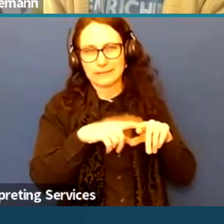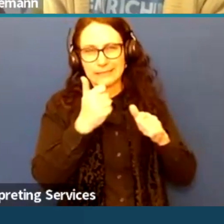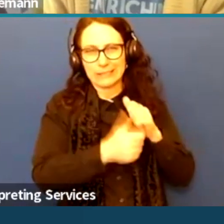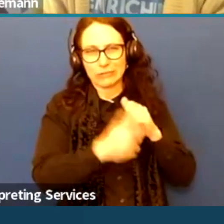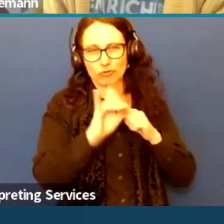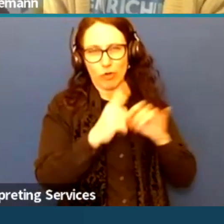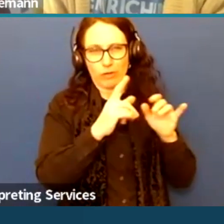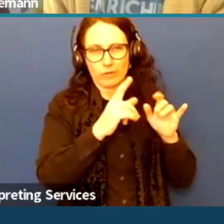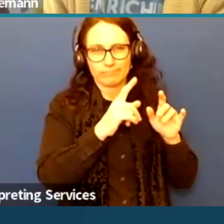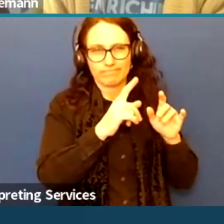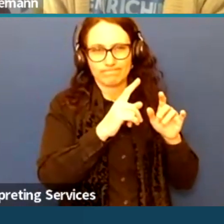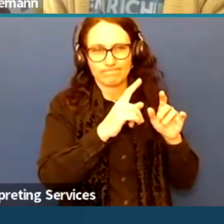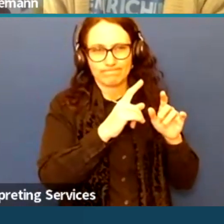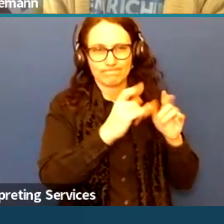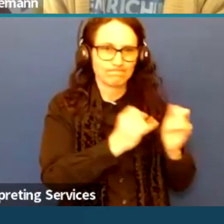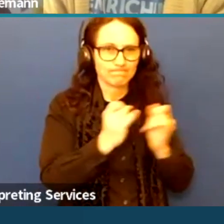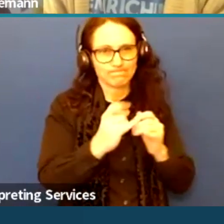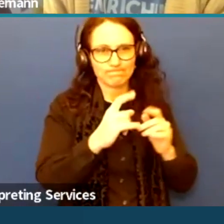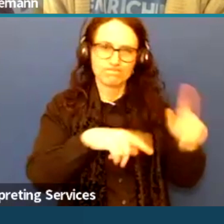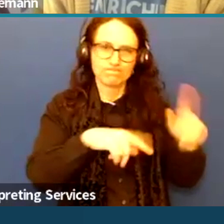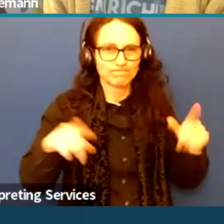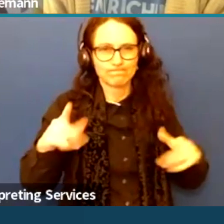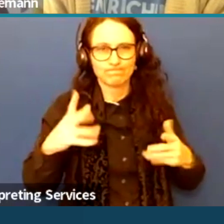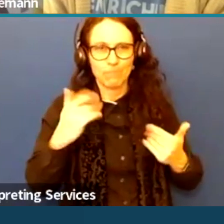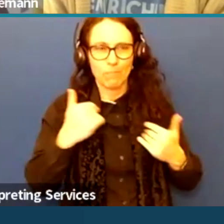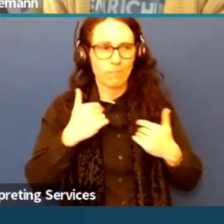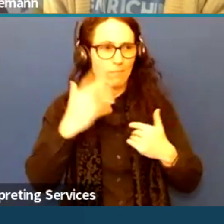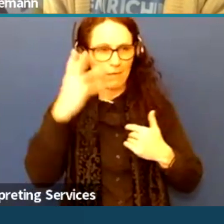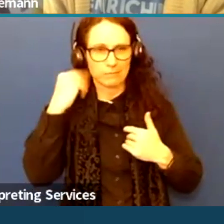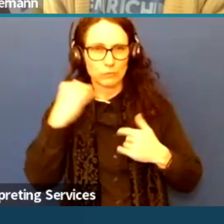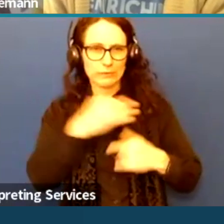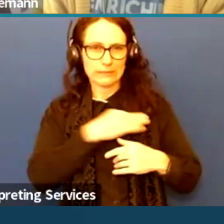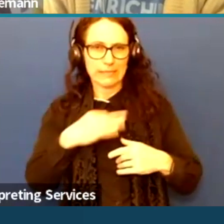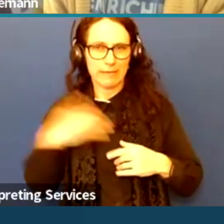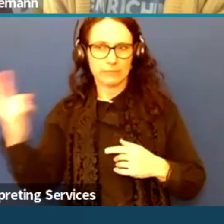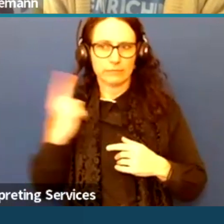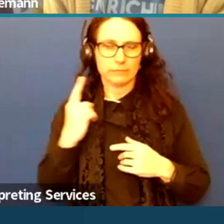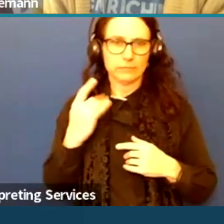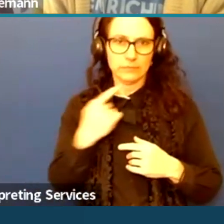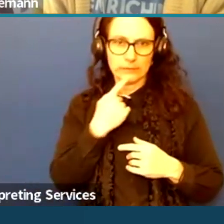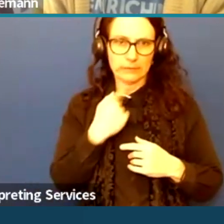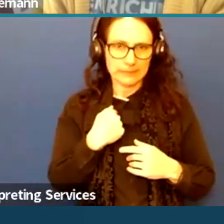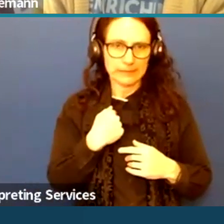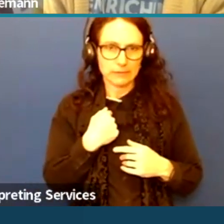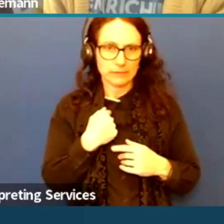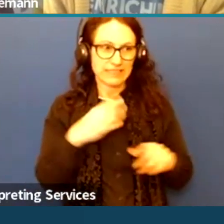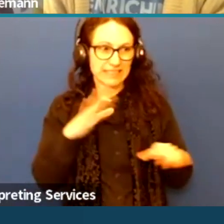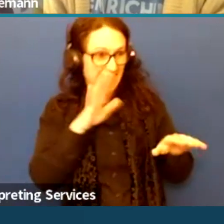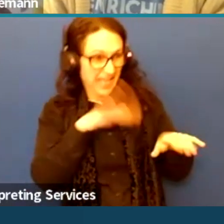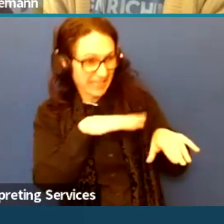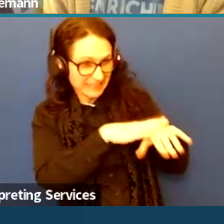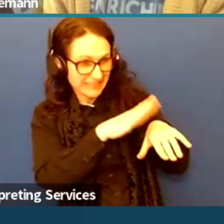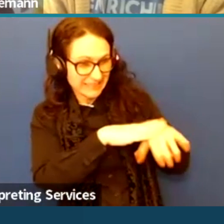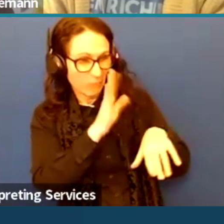in different performances and I've had staff come up to me and tell me there's going to be